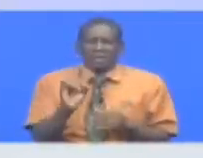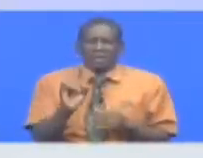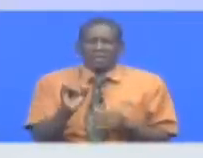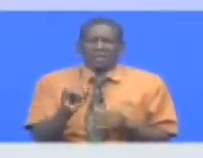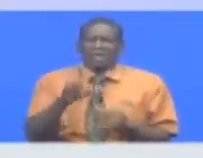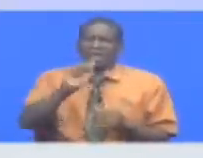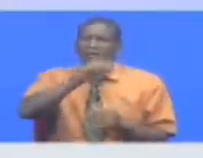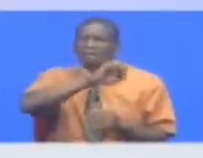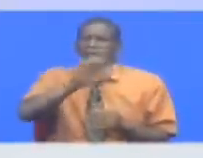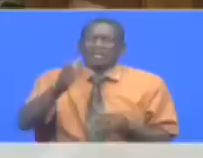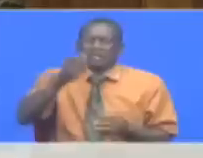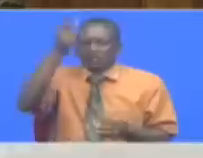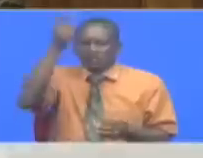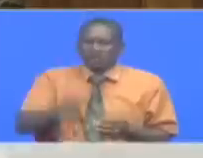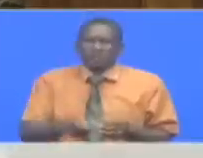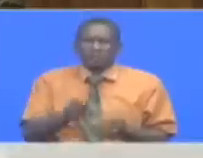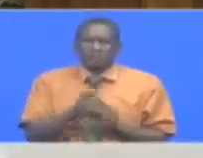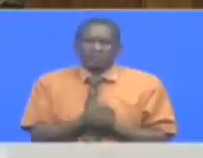appeal judgment.